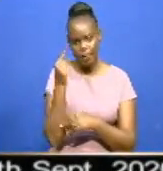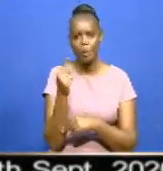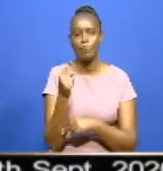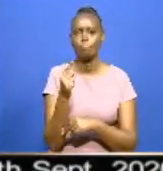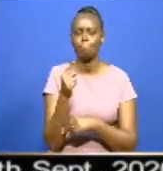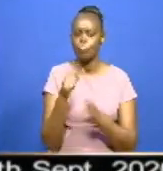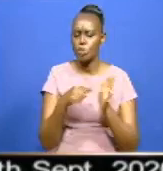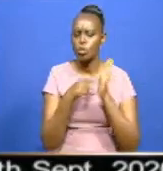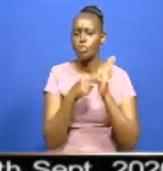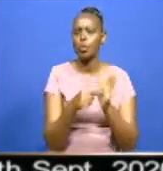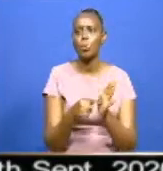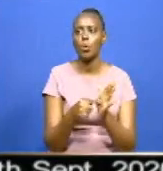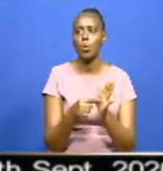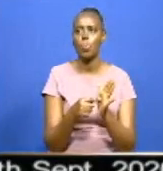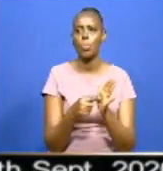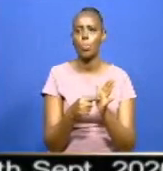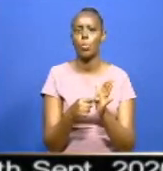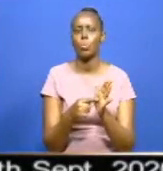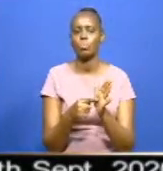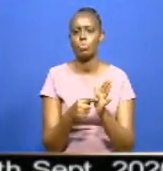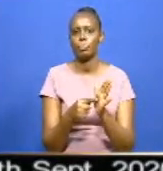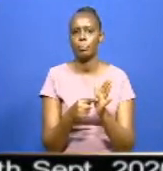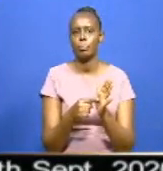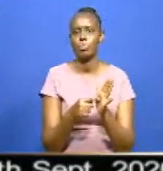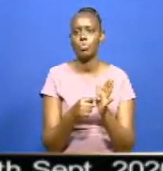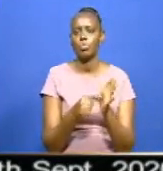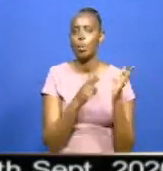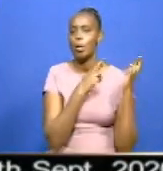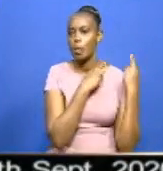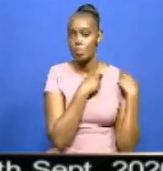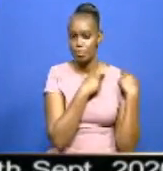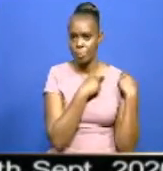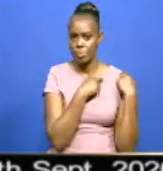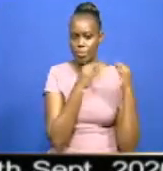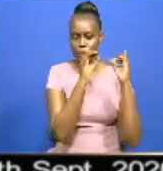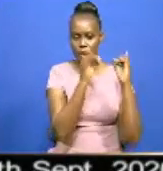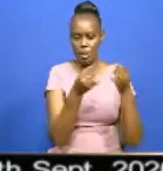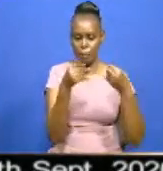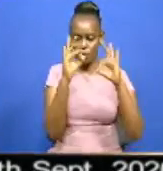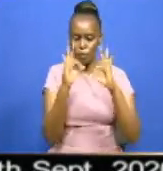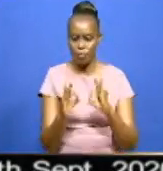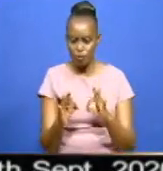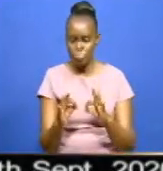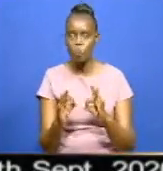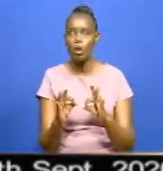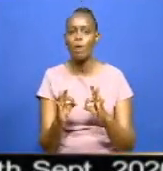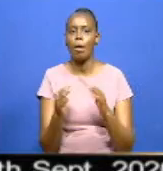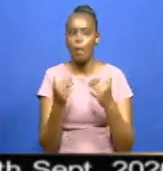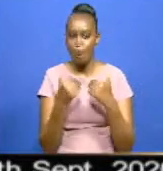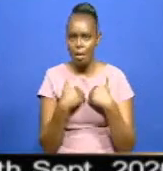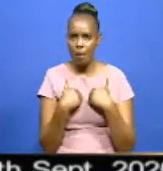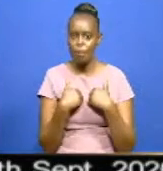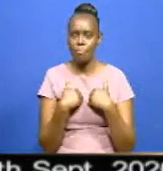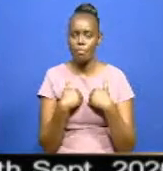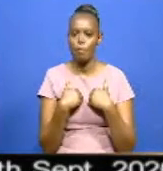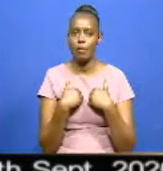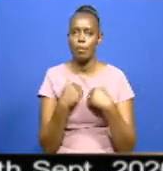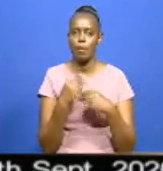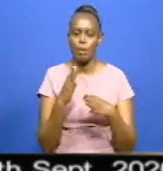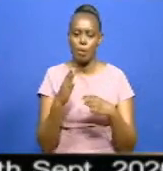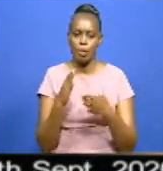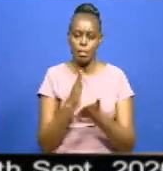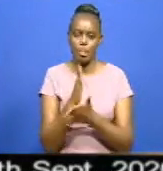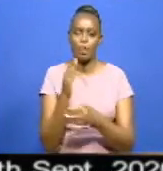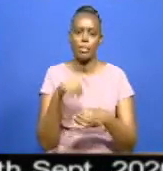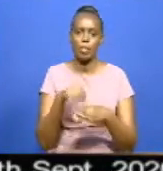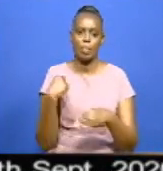sign of the dedication that these individual officers have put in that. And I want to really thank